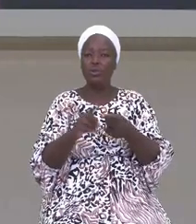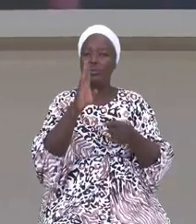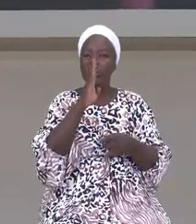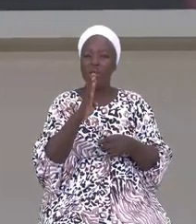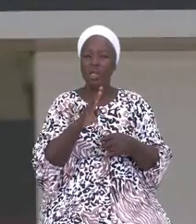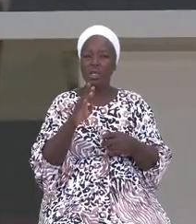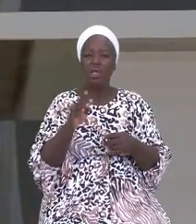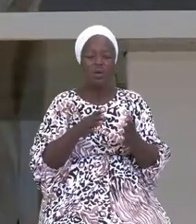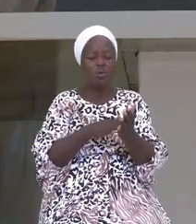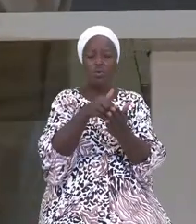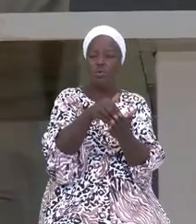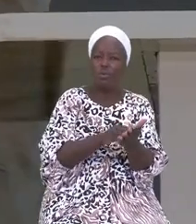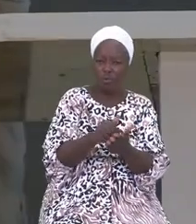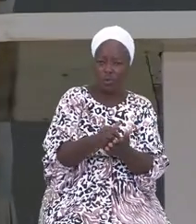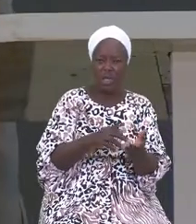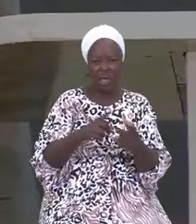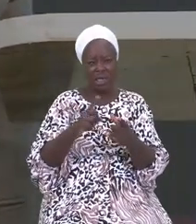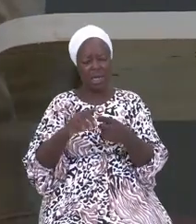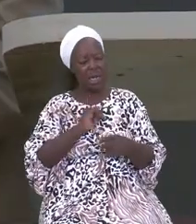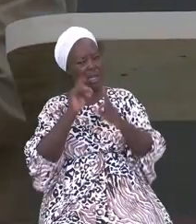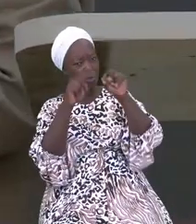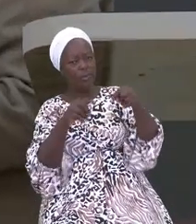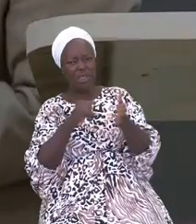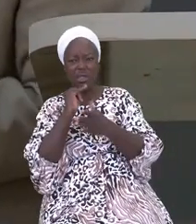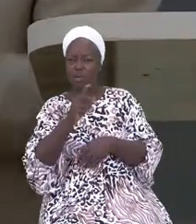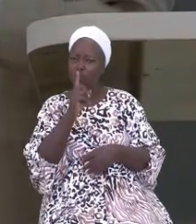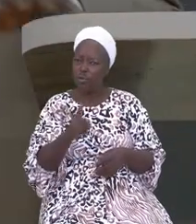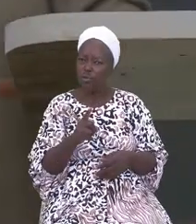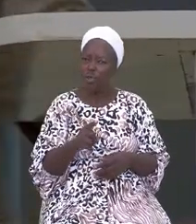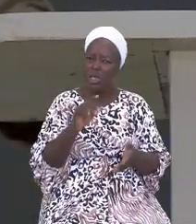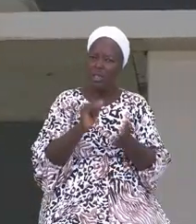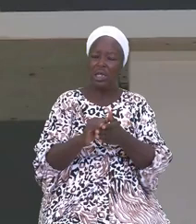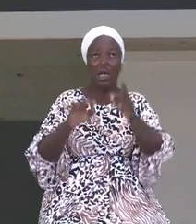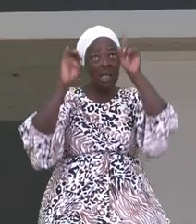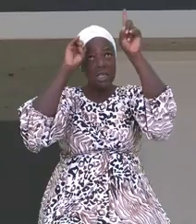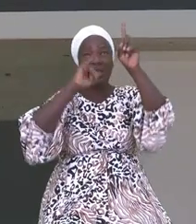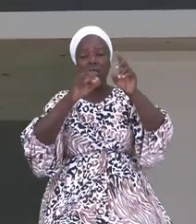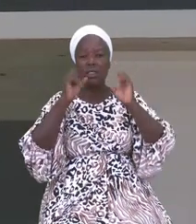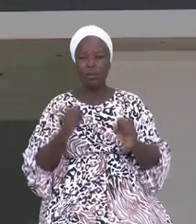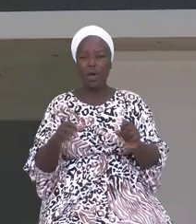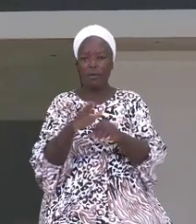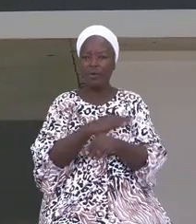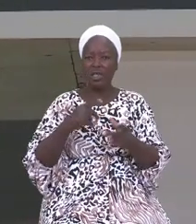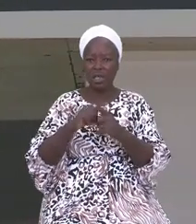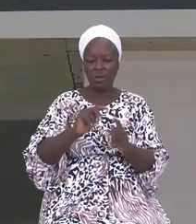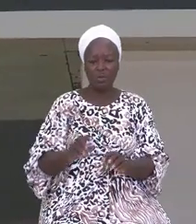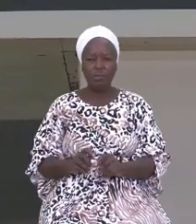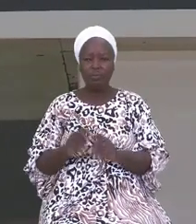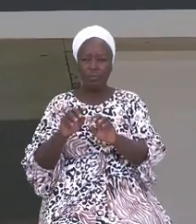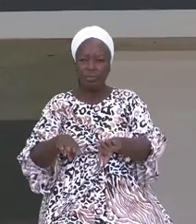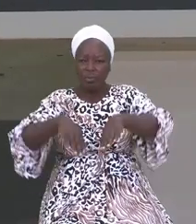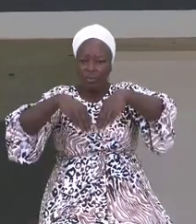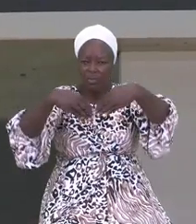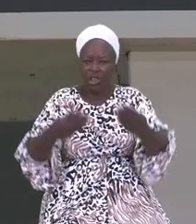to be weaklings. And then I come. It's a fact that he is powerful, and he will transfer his